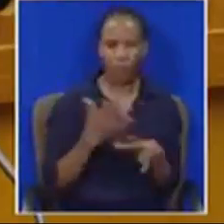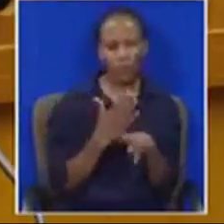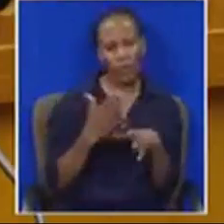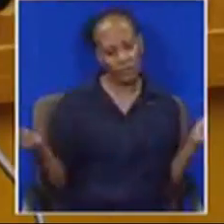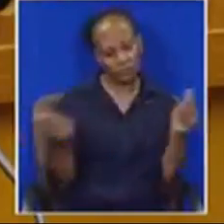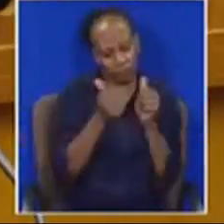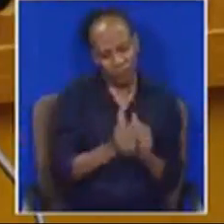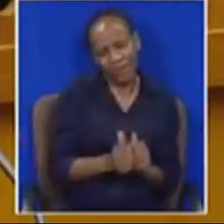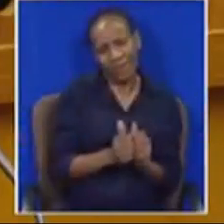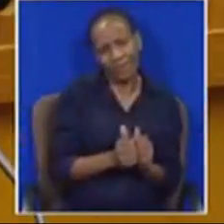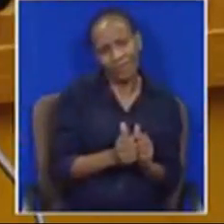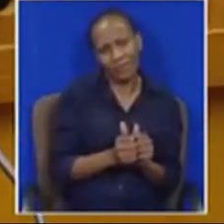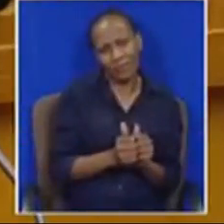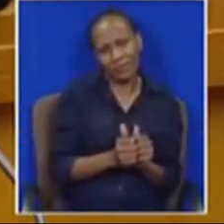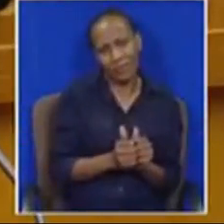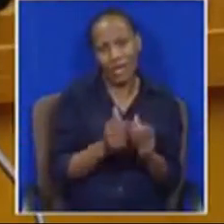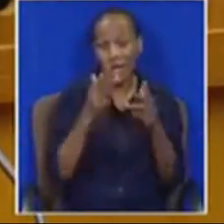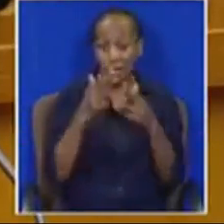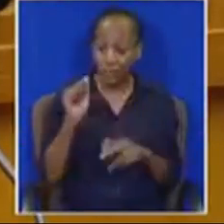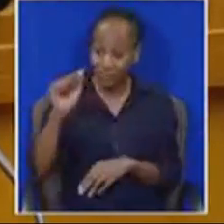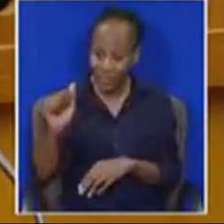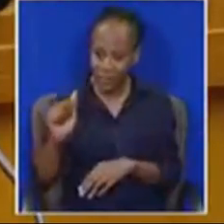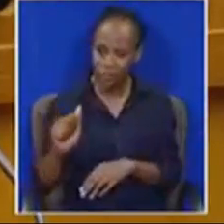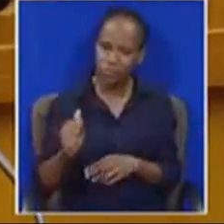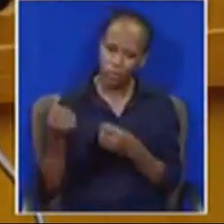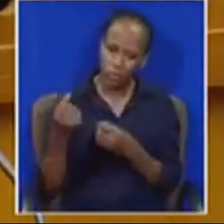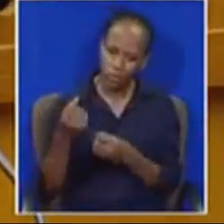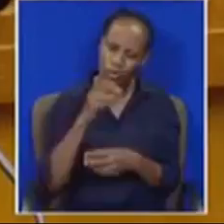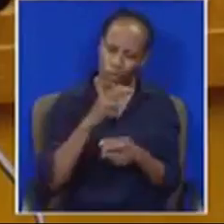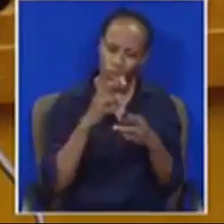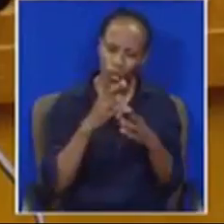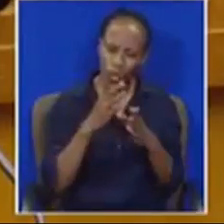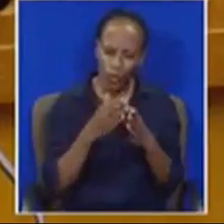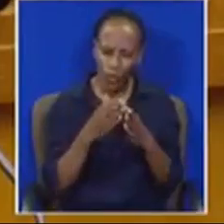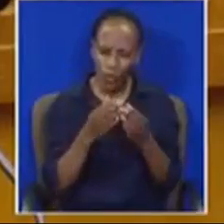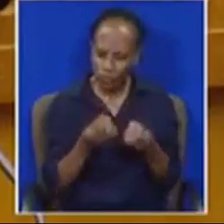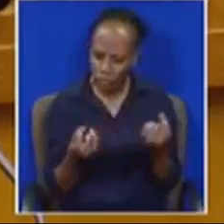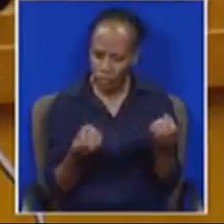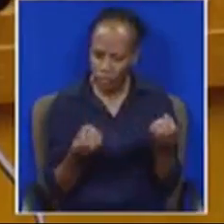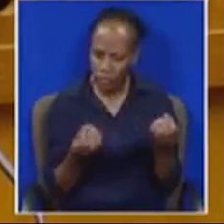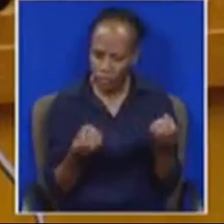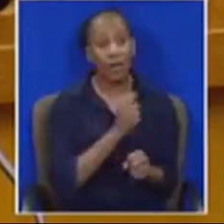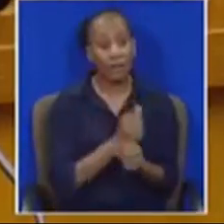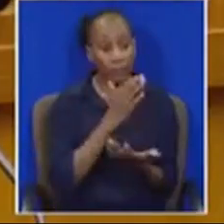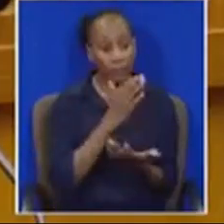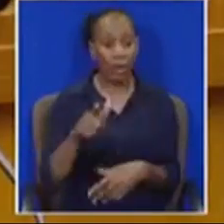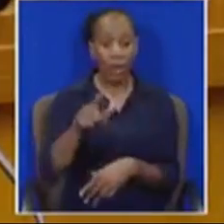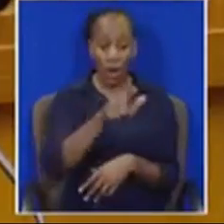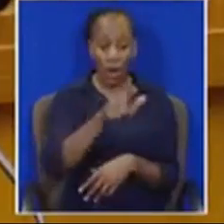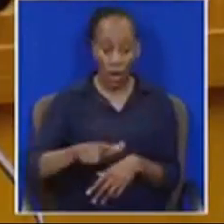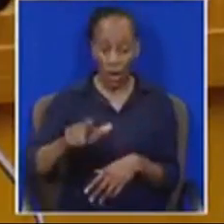mobilizing resources to accelerate land redistribution program, as